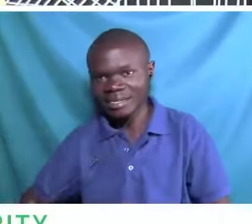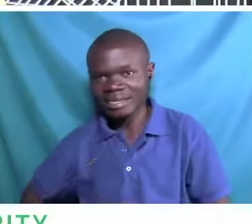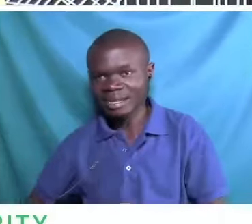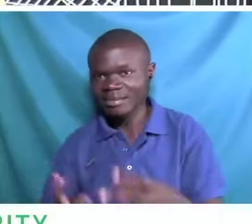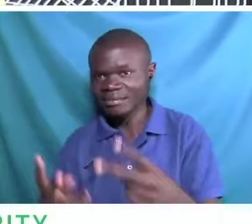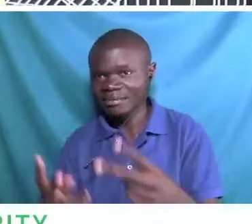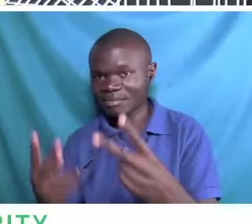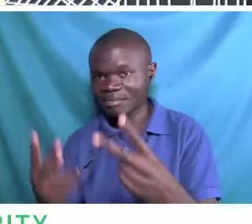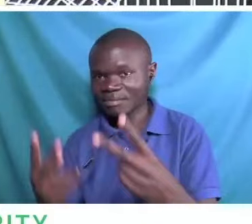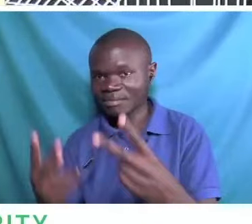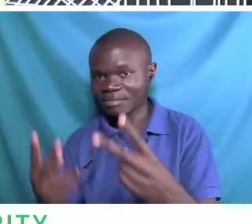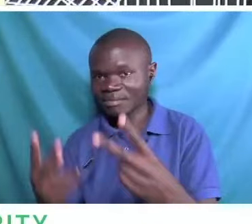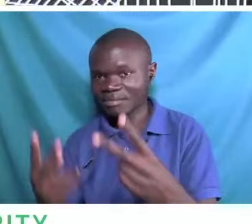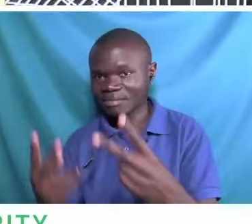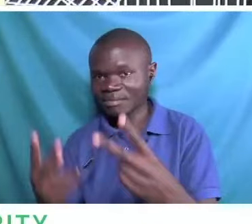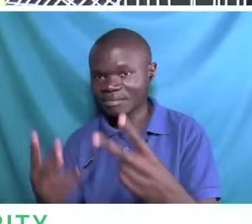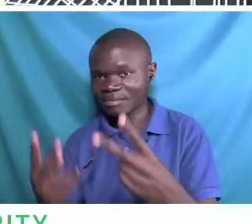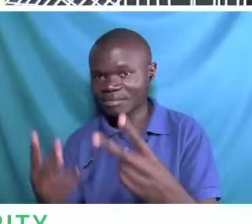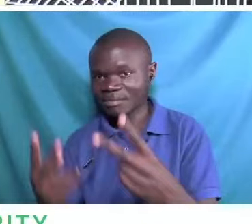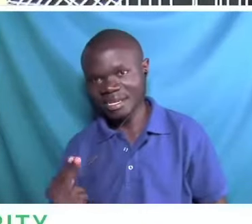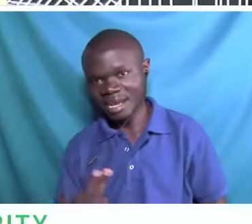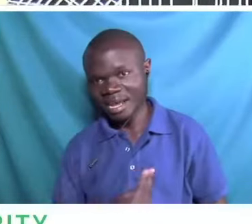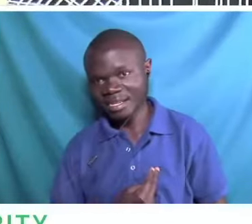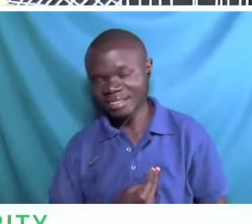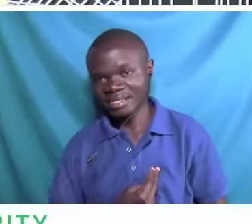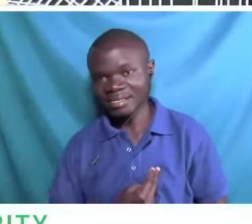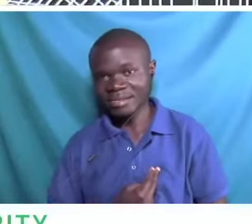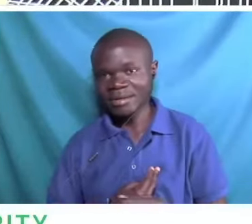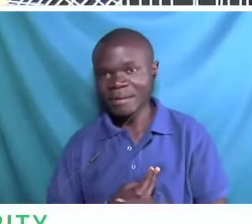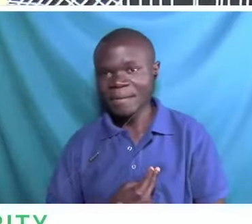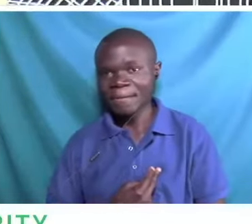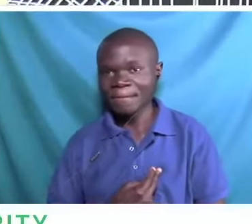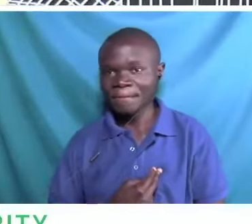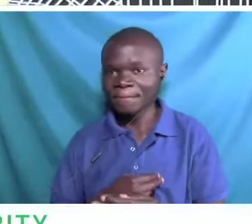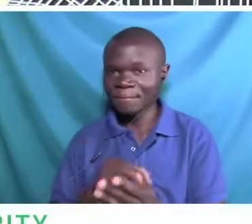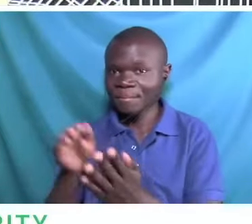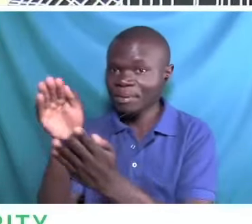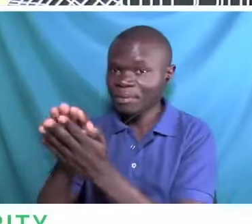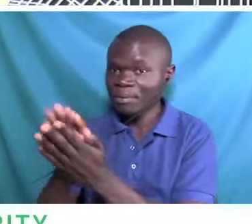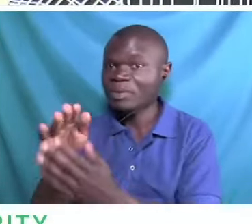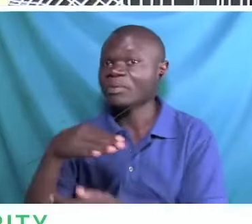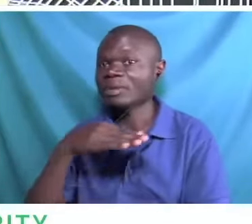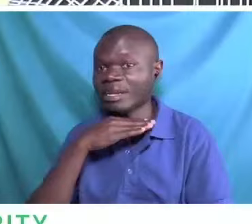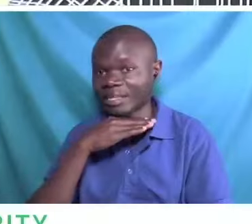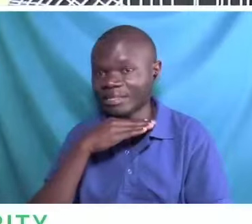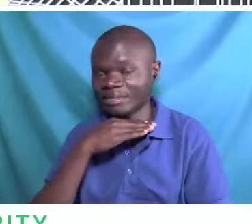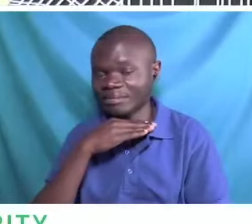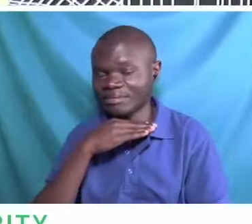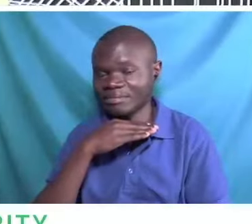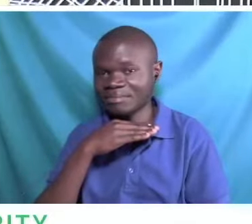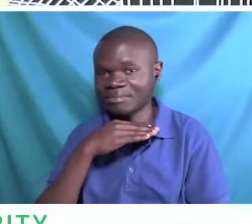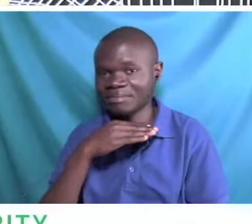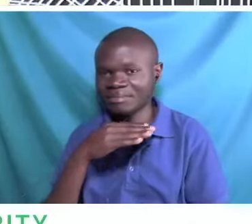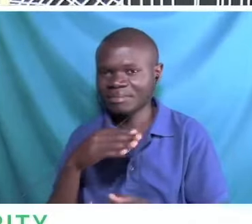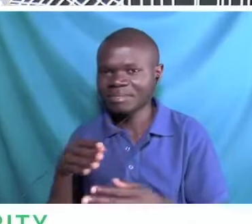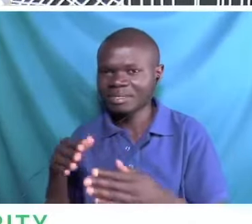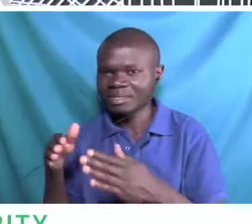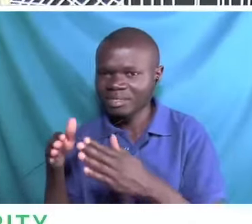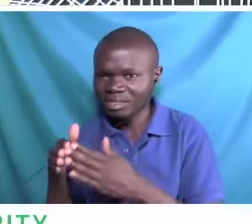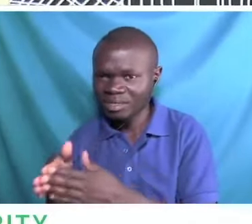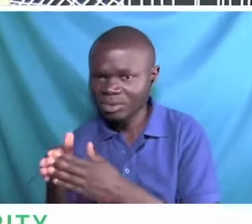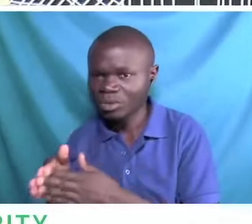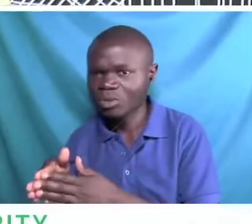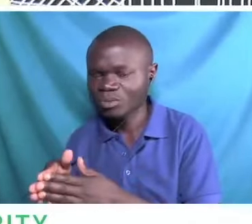Verse 5, he says, put to death, therefore, what is earthly in you. Sexual immorality, impurity,